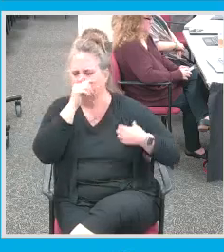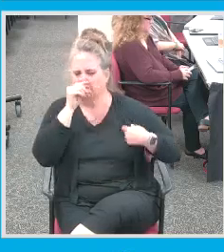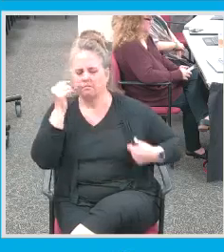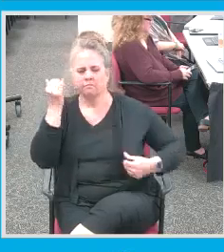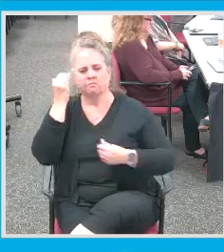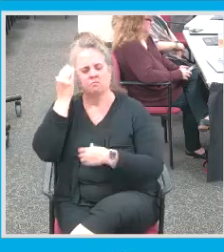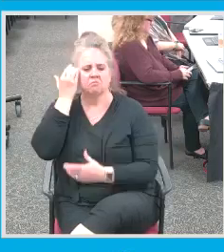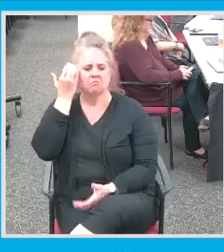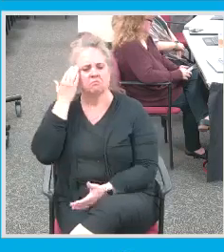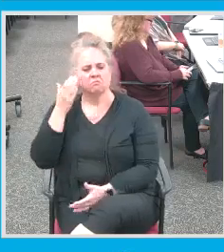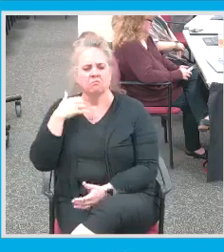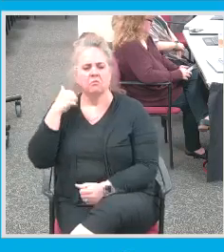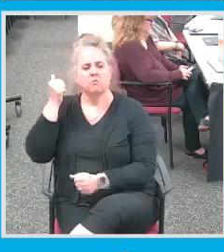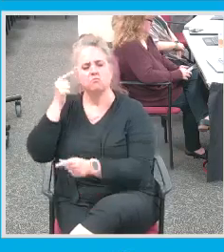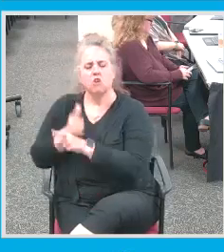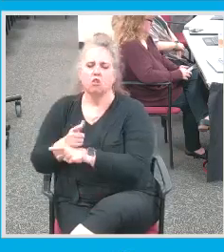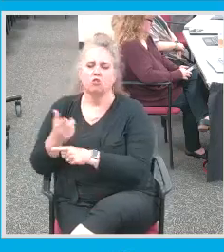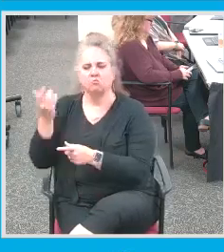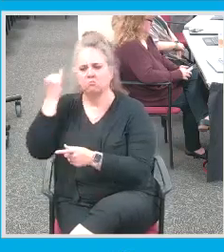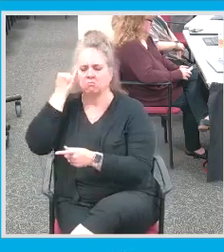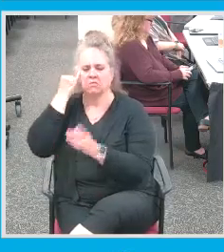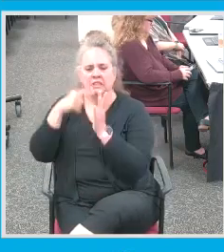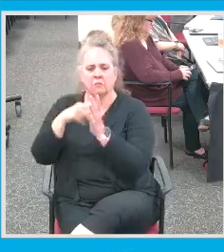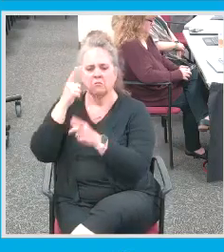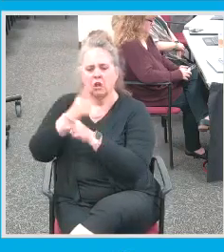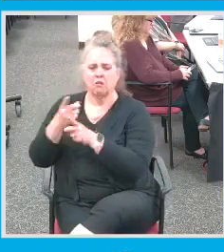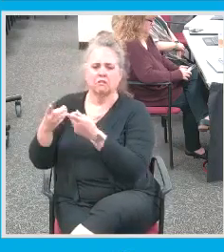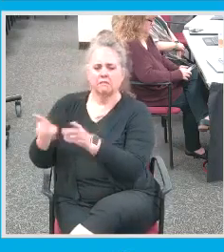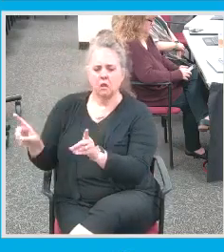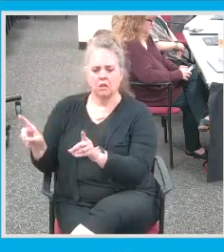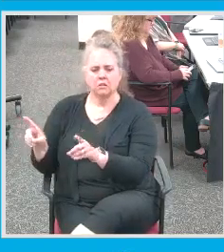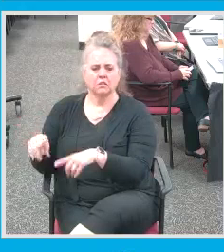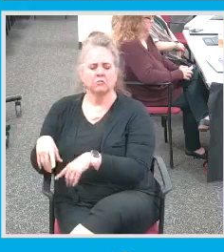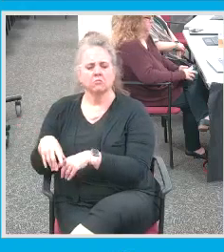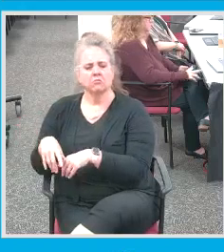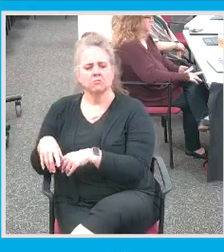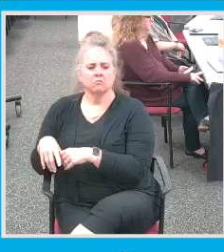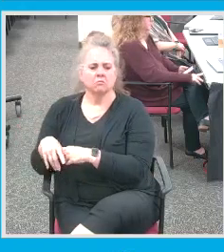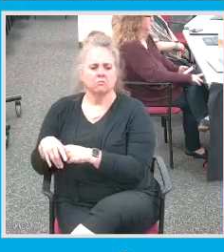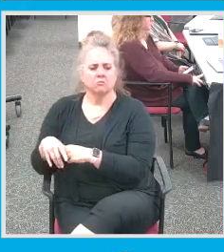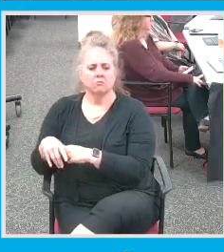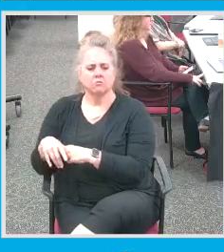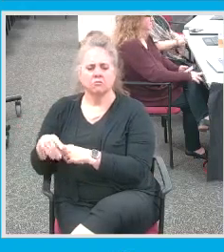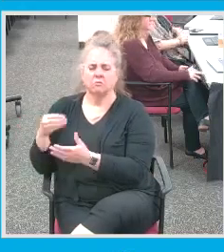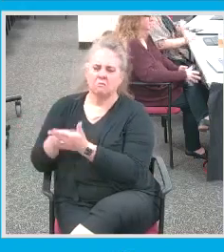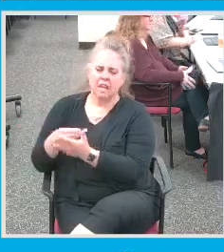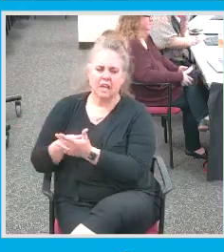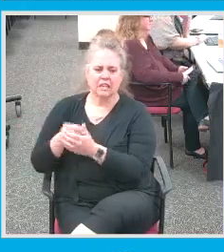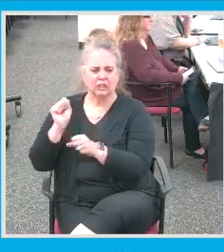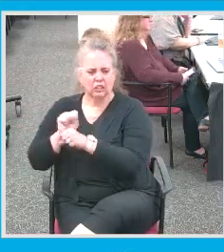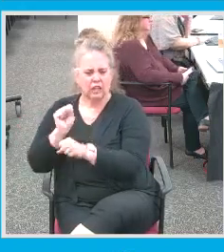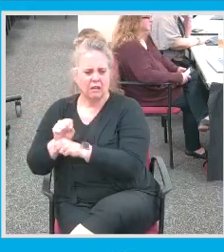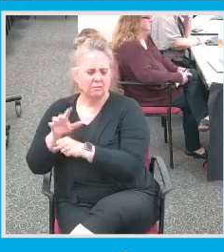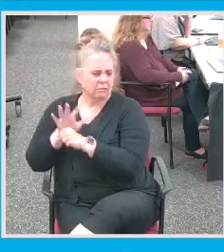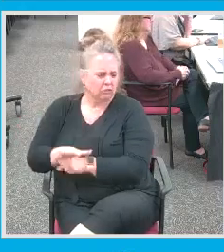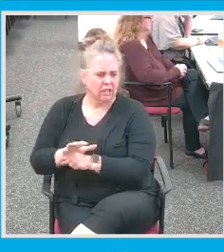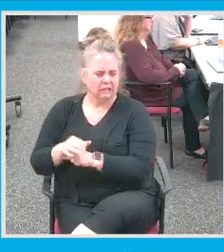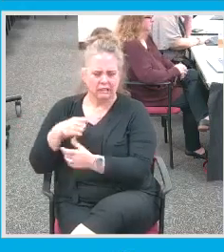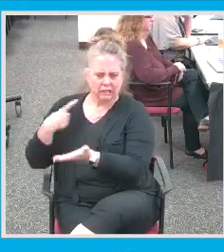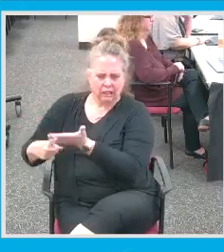and experiencing some financial stressors, and we're talking, and he's letting me know that he's in a bad